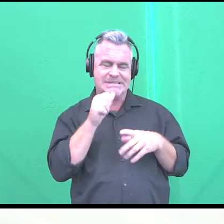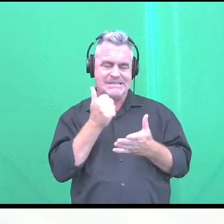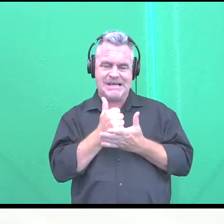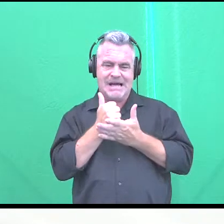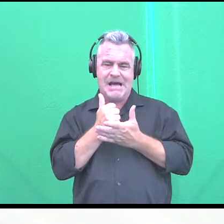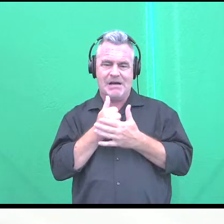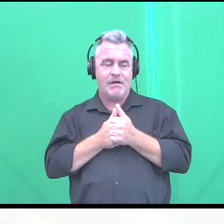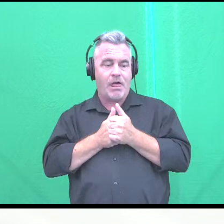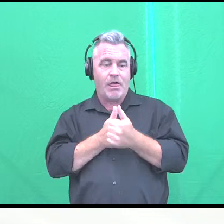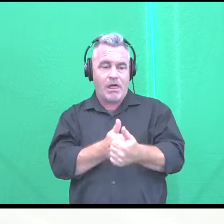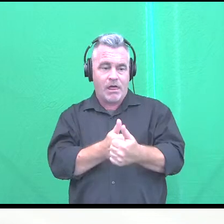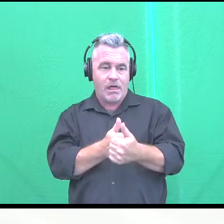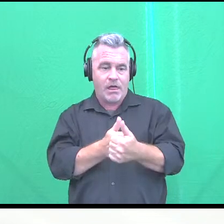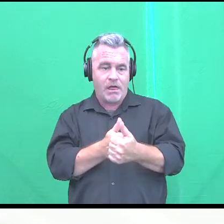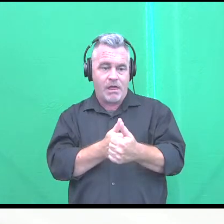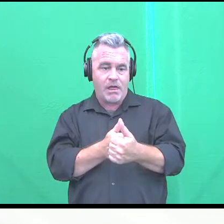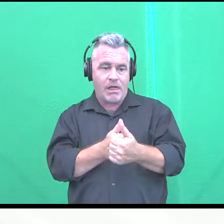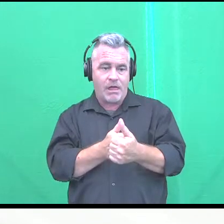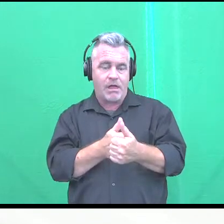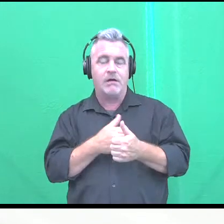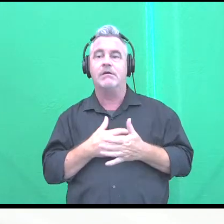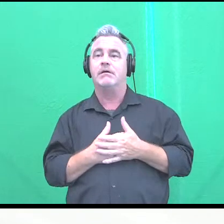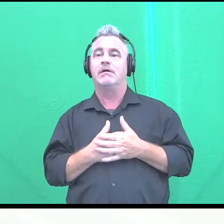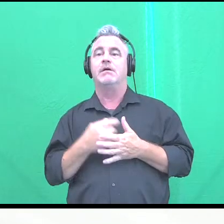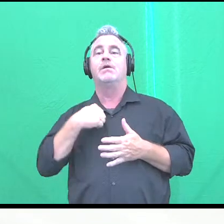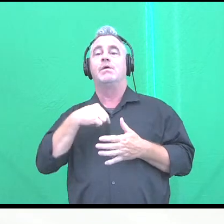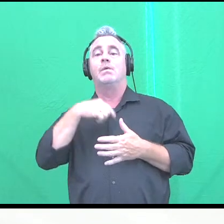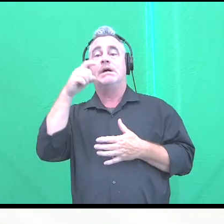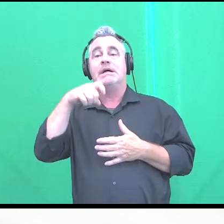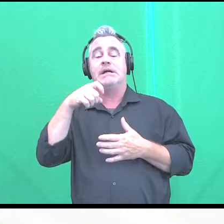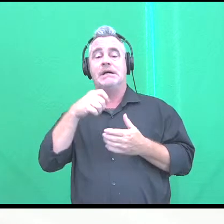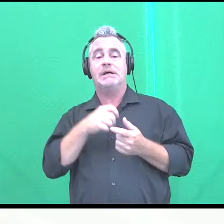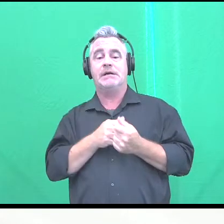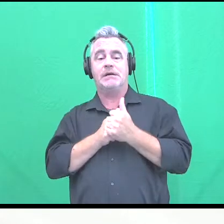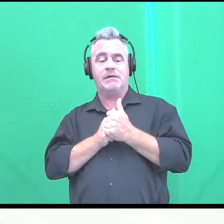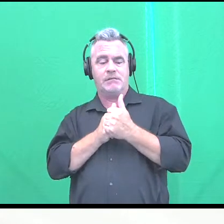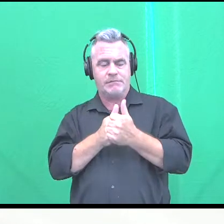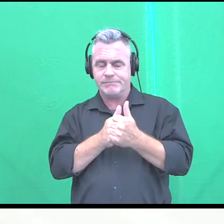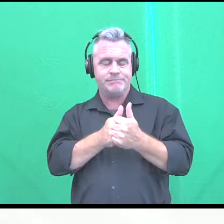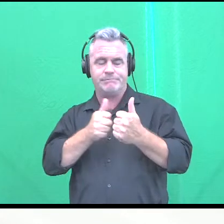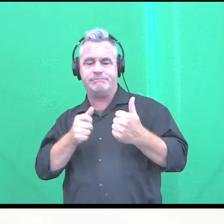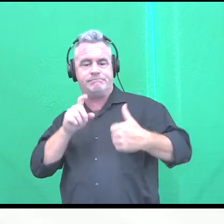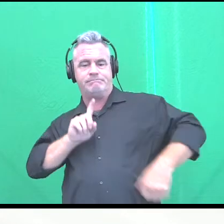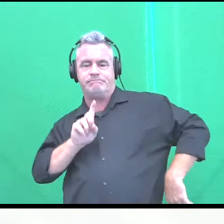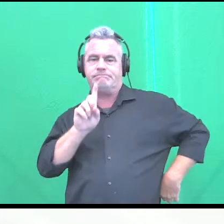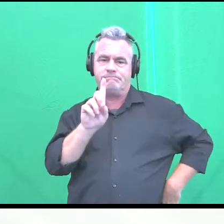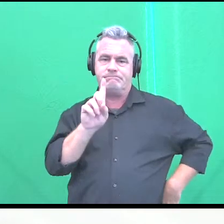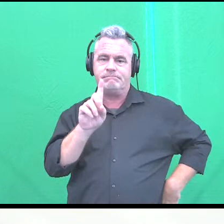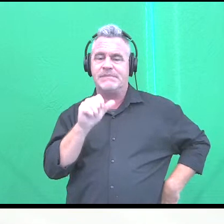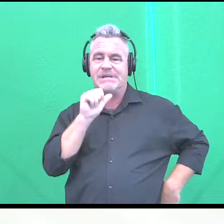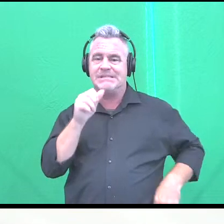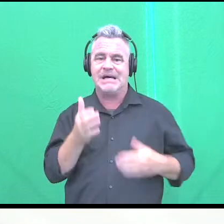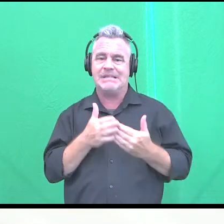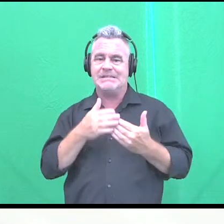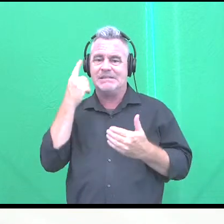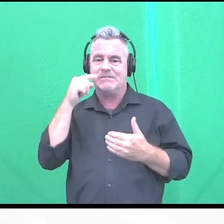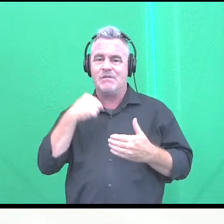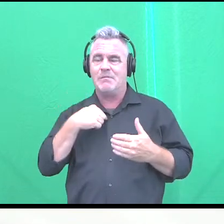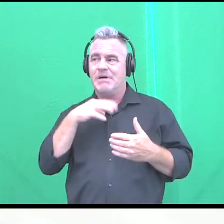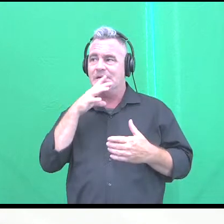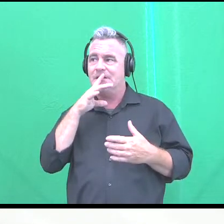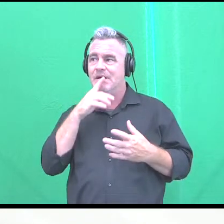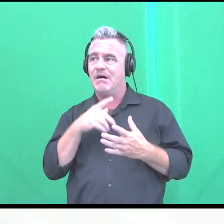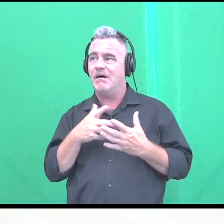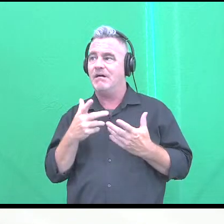with the program. We need to make a stand. It's not hard for me. It's not easy for me to stand up here and talk to you guys. I'm not a public